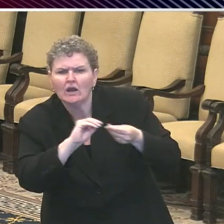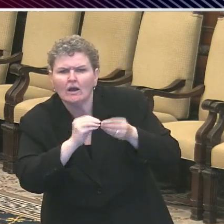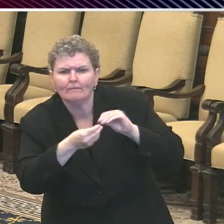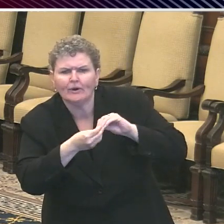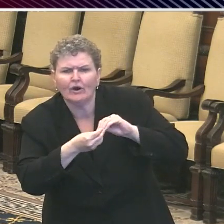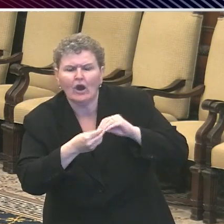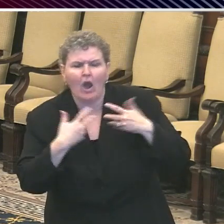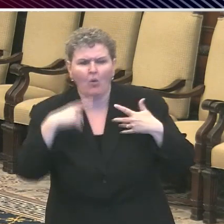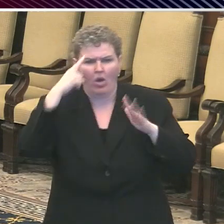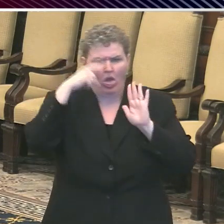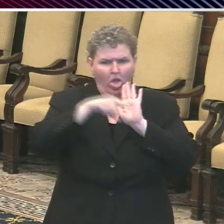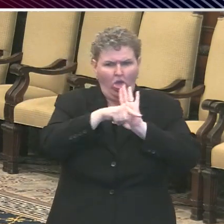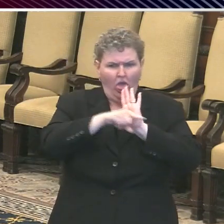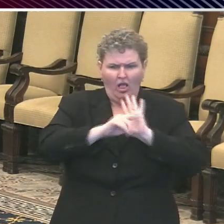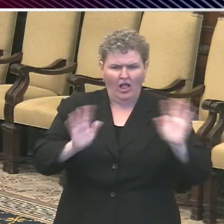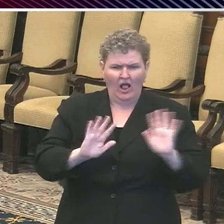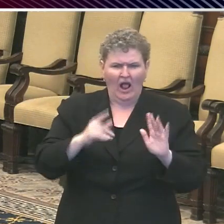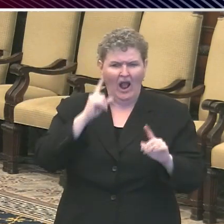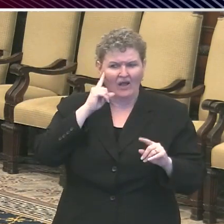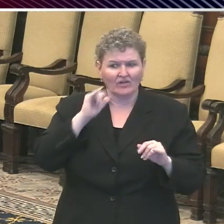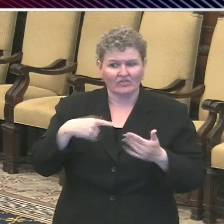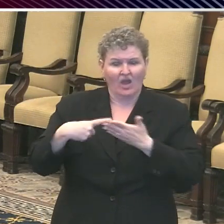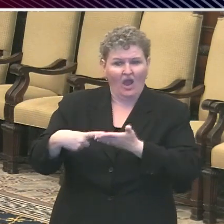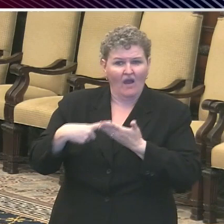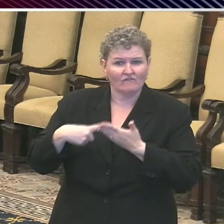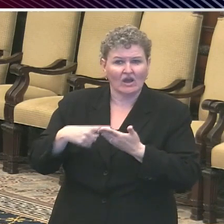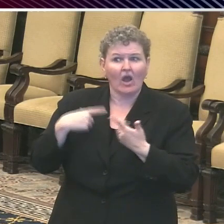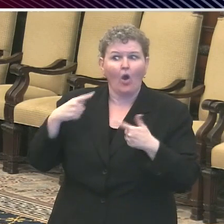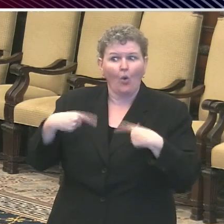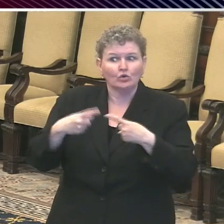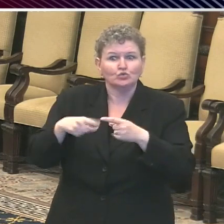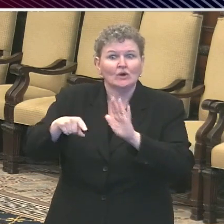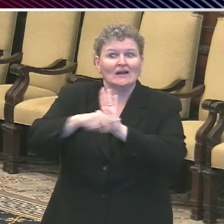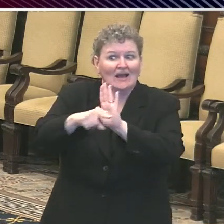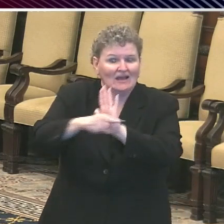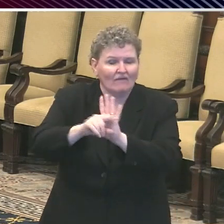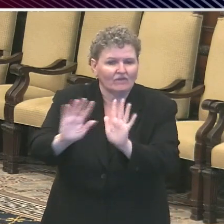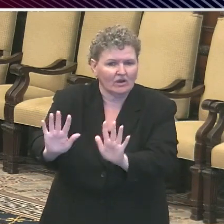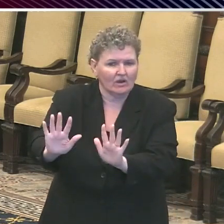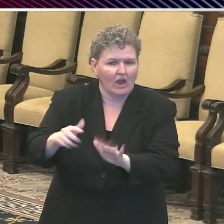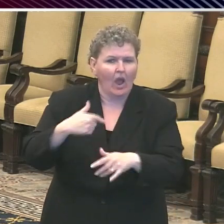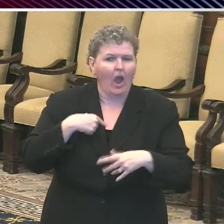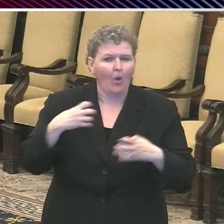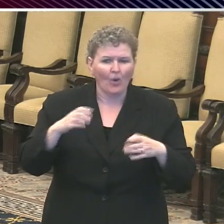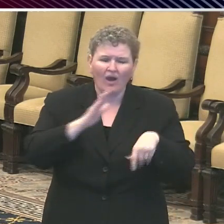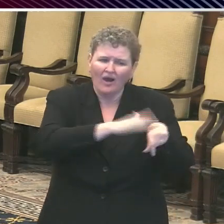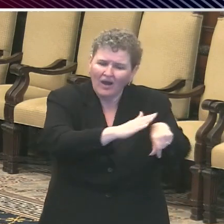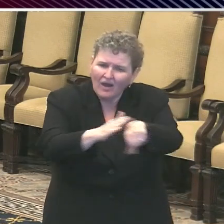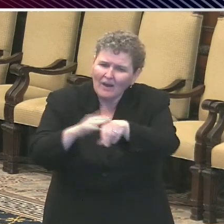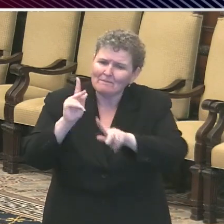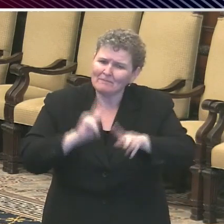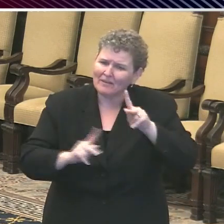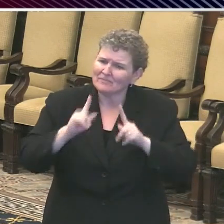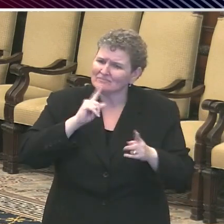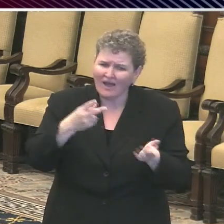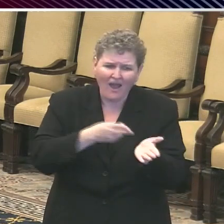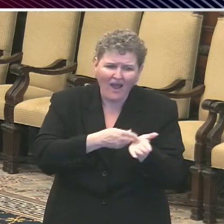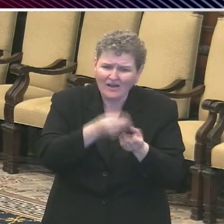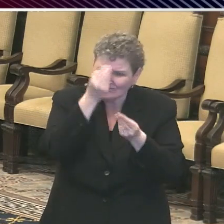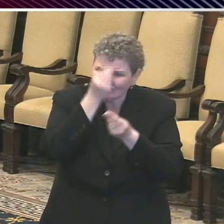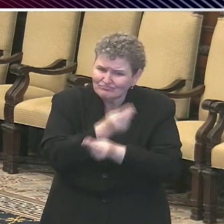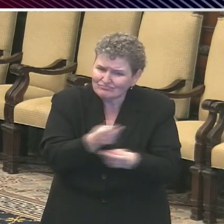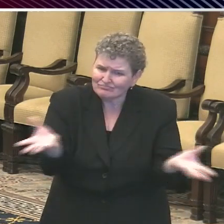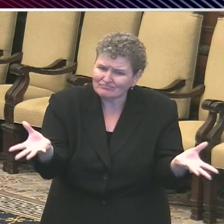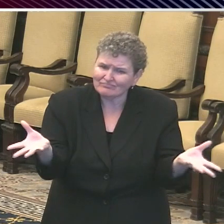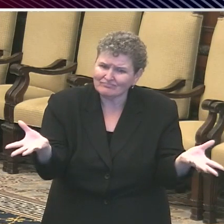see where this conversation is going. But the point is that we need to be realistic with people. And we need to be upfront with people as to what we believe is